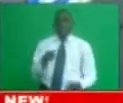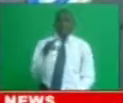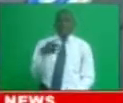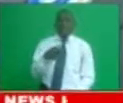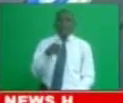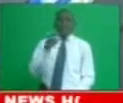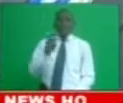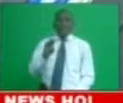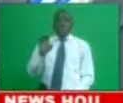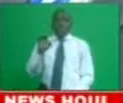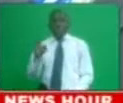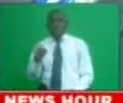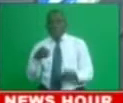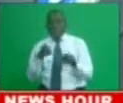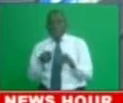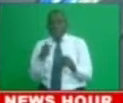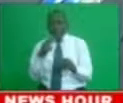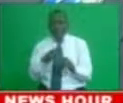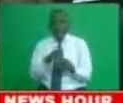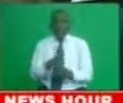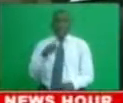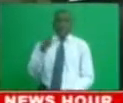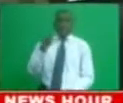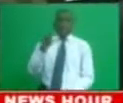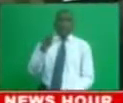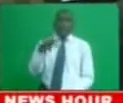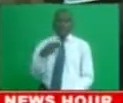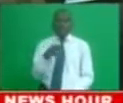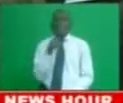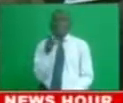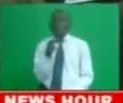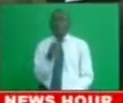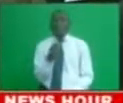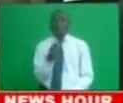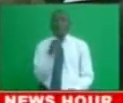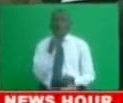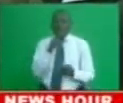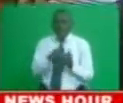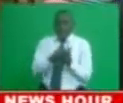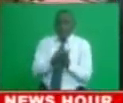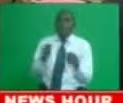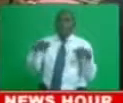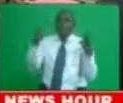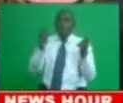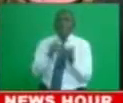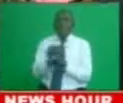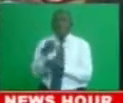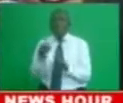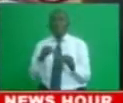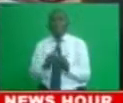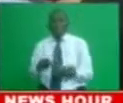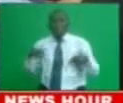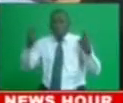Ghana Broadcasting Corporation, Major Retired Albert Donchebe, was emphatic that the success of any